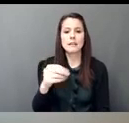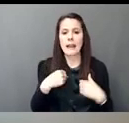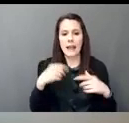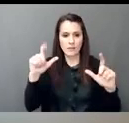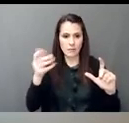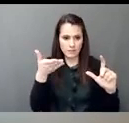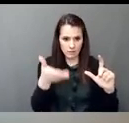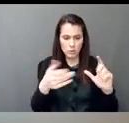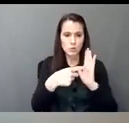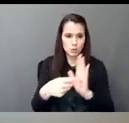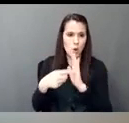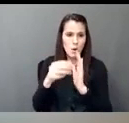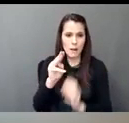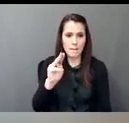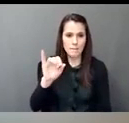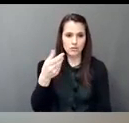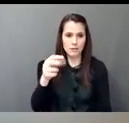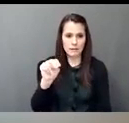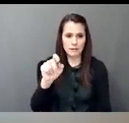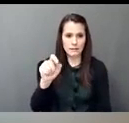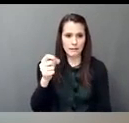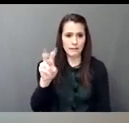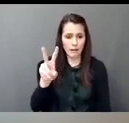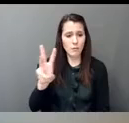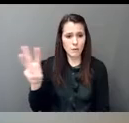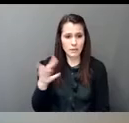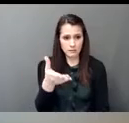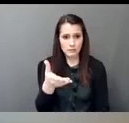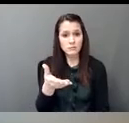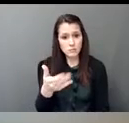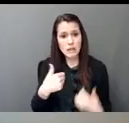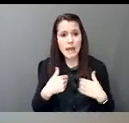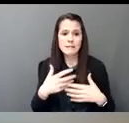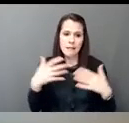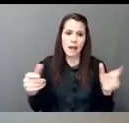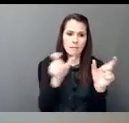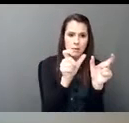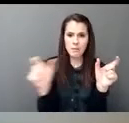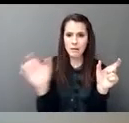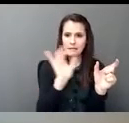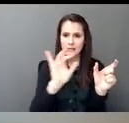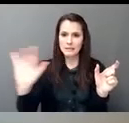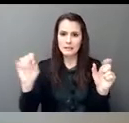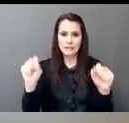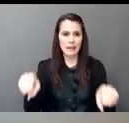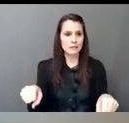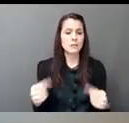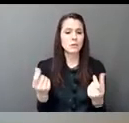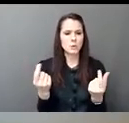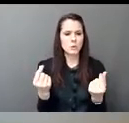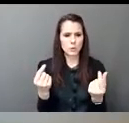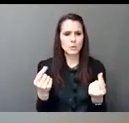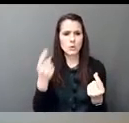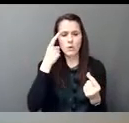website. The Michigan.gov website does have a lot of navigation in it. So in order to get to the main section on the